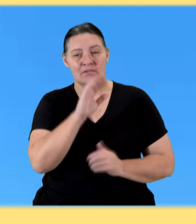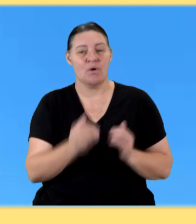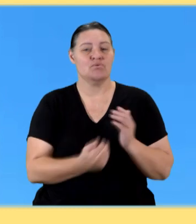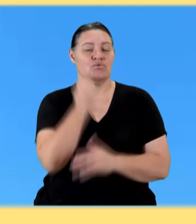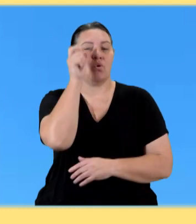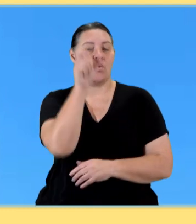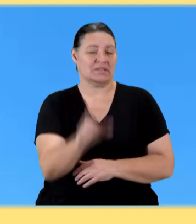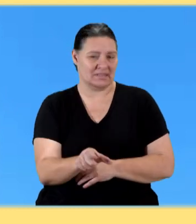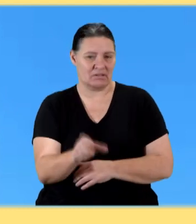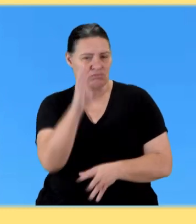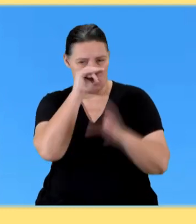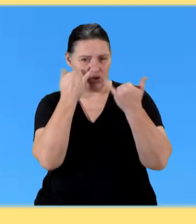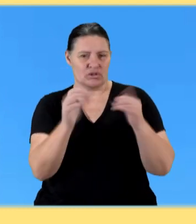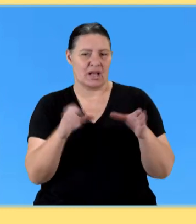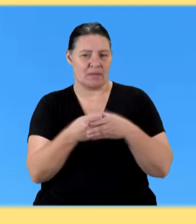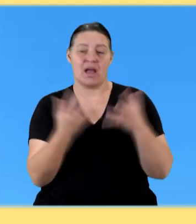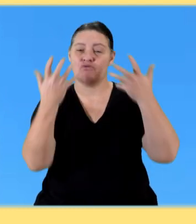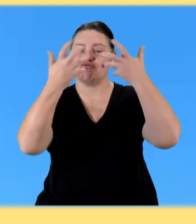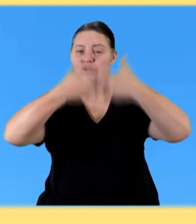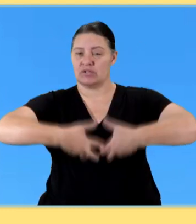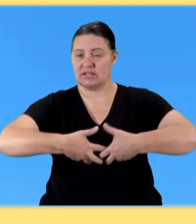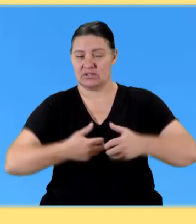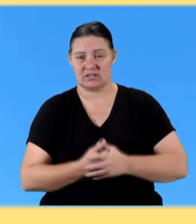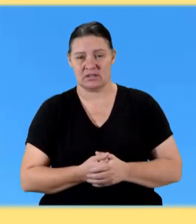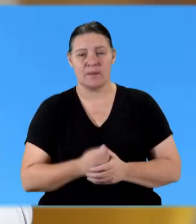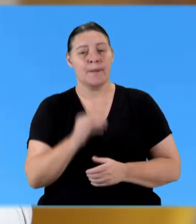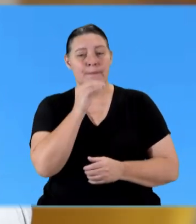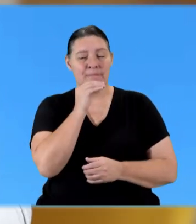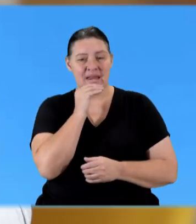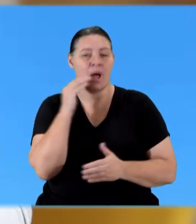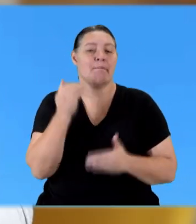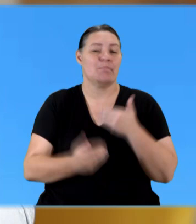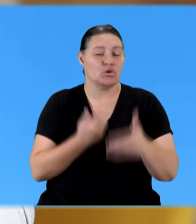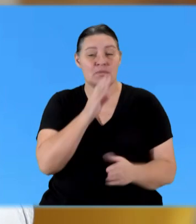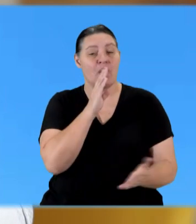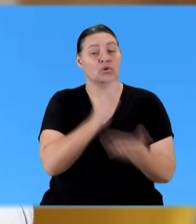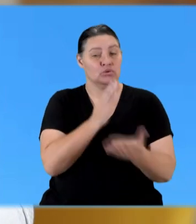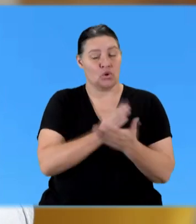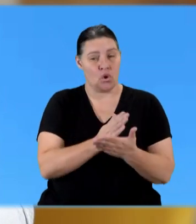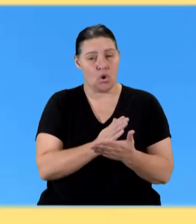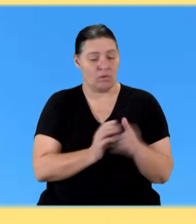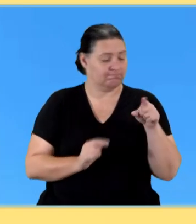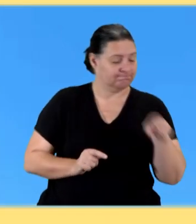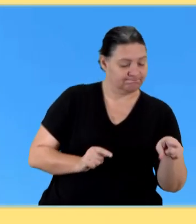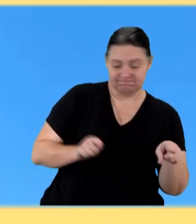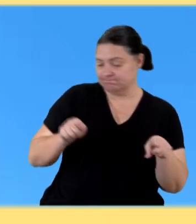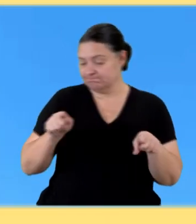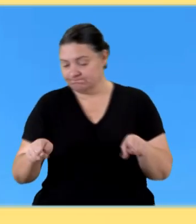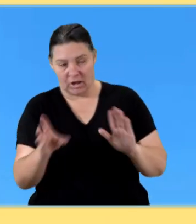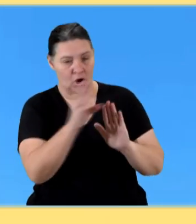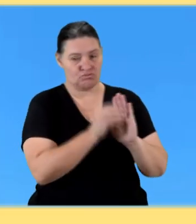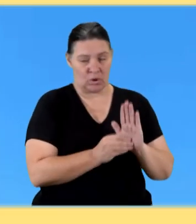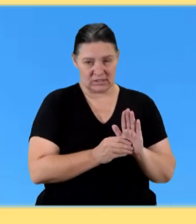Here are new words that you're going to learn in today's class. Reconciliation. It is the process of ensuring that two sets